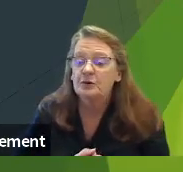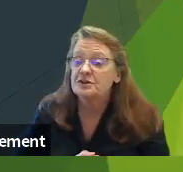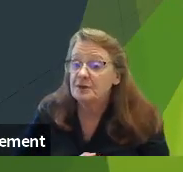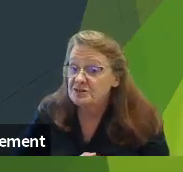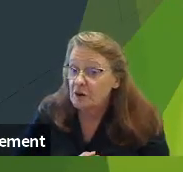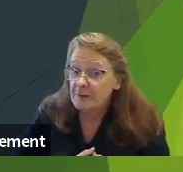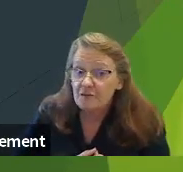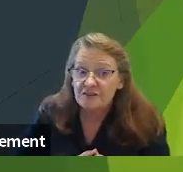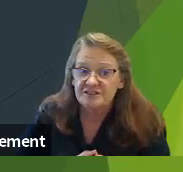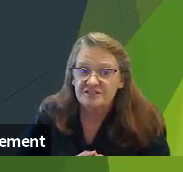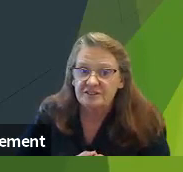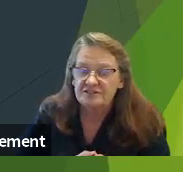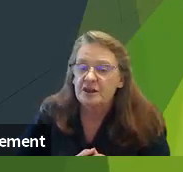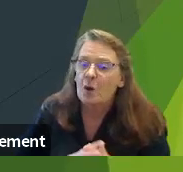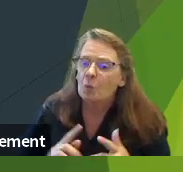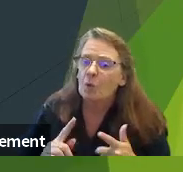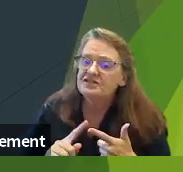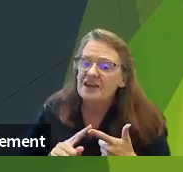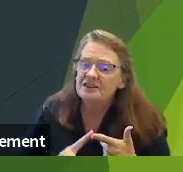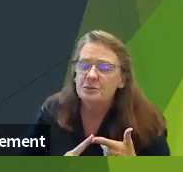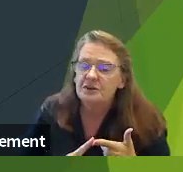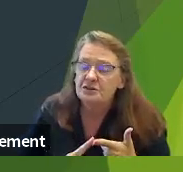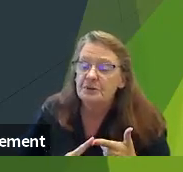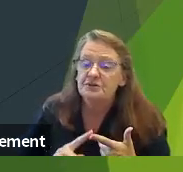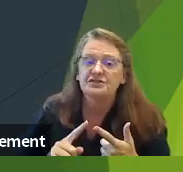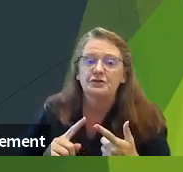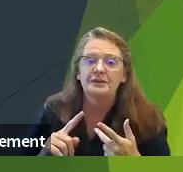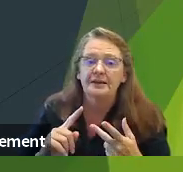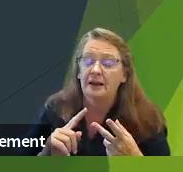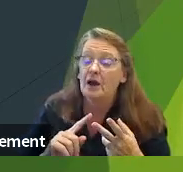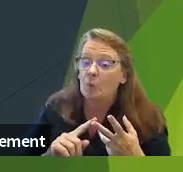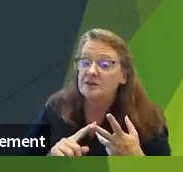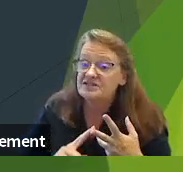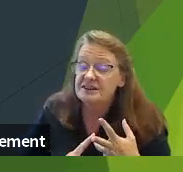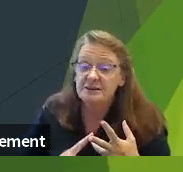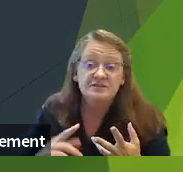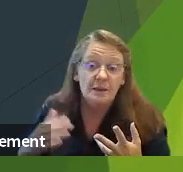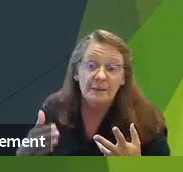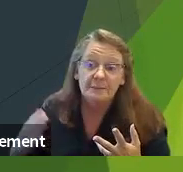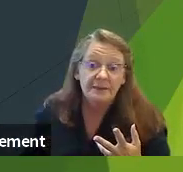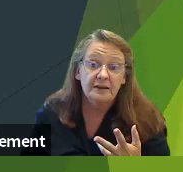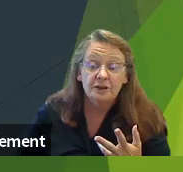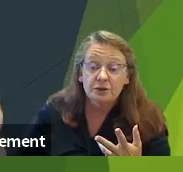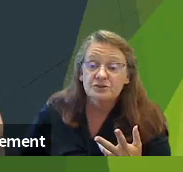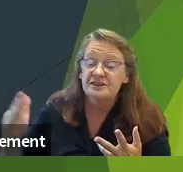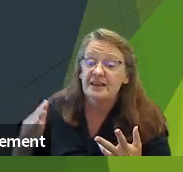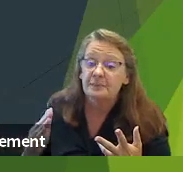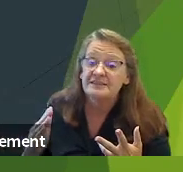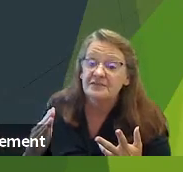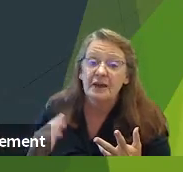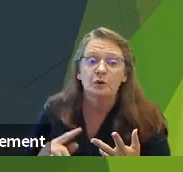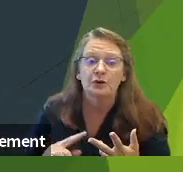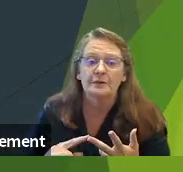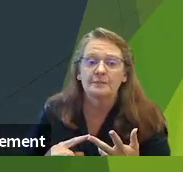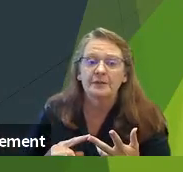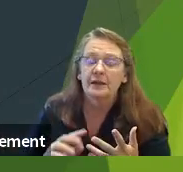Next, we're going to be using our paraphrasing skills. What signs are we going to be using for meaning? What synonyms might be used in that place